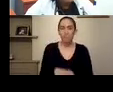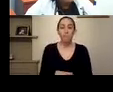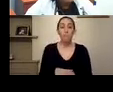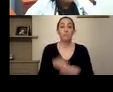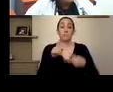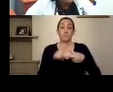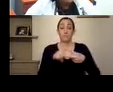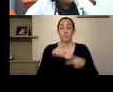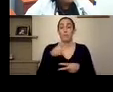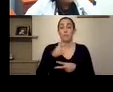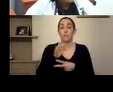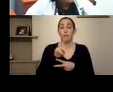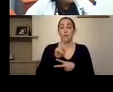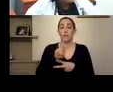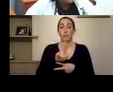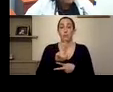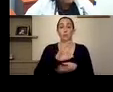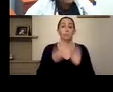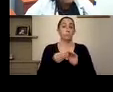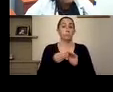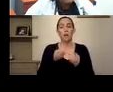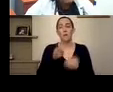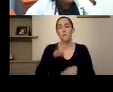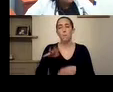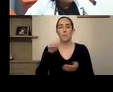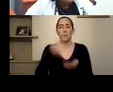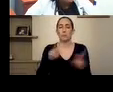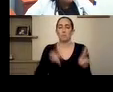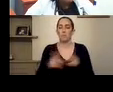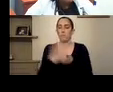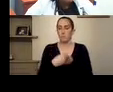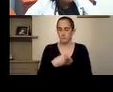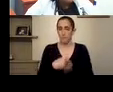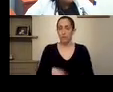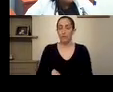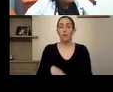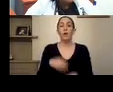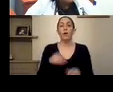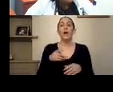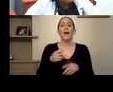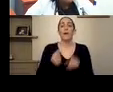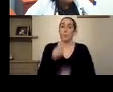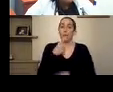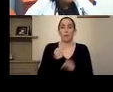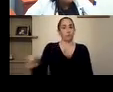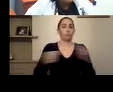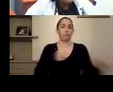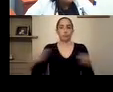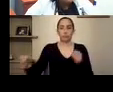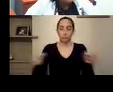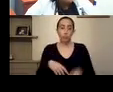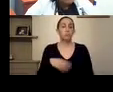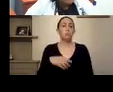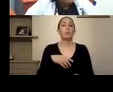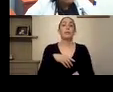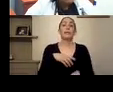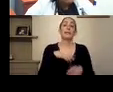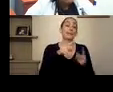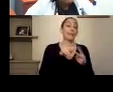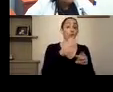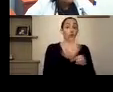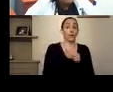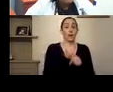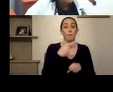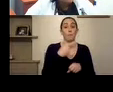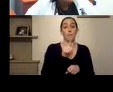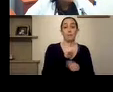about 44,000 participants, and people were randomized 1-to-1 to receive either placebo or vaccine, so half in the placebo